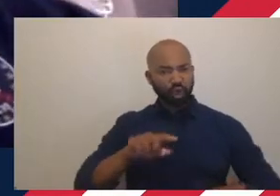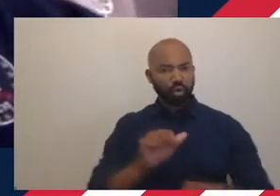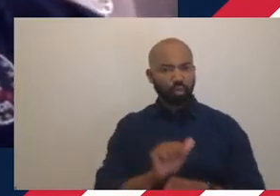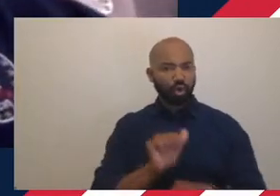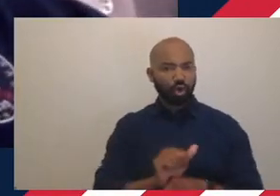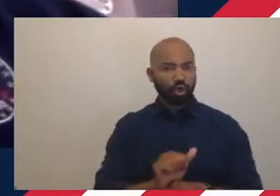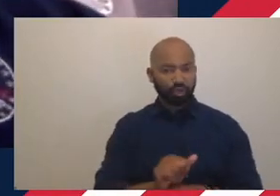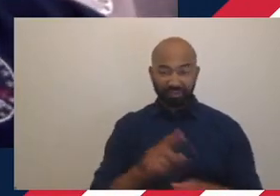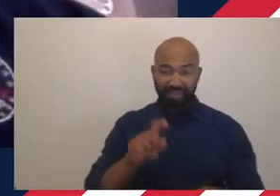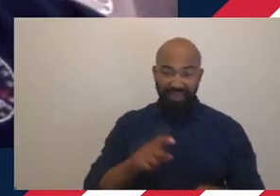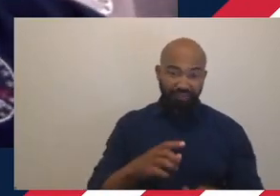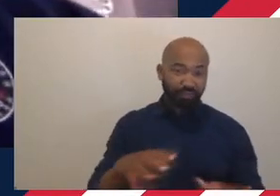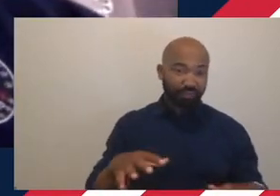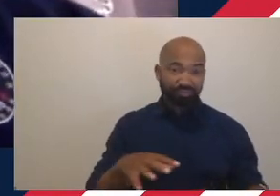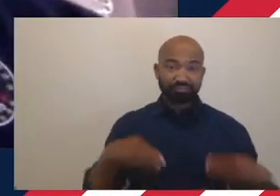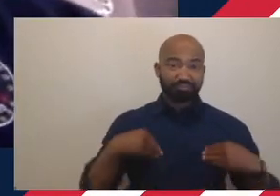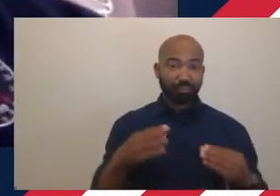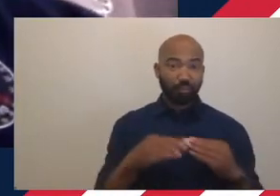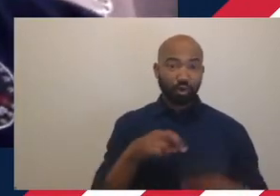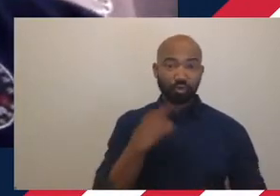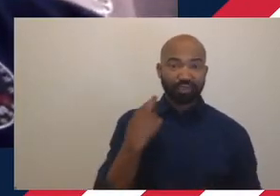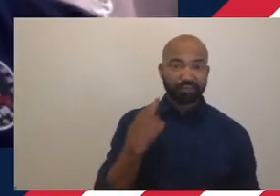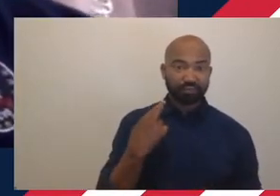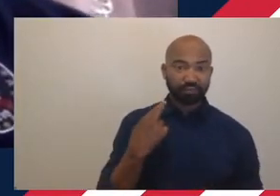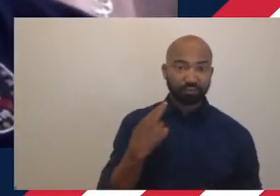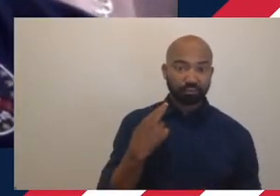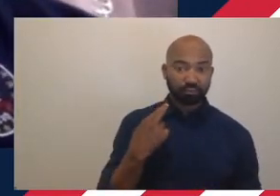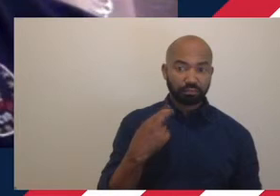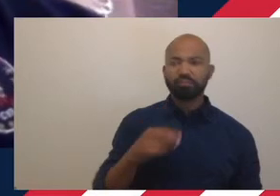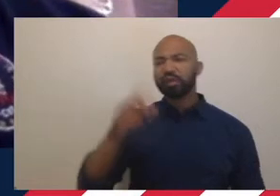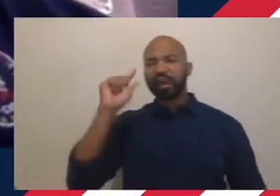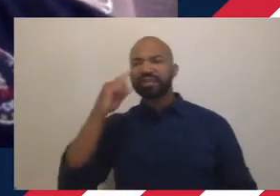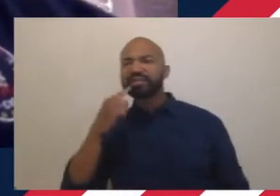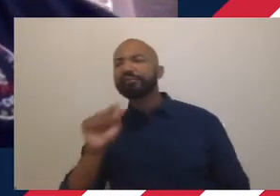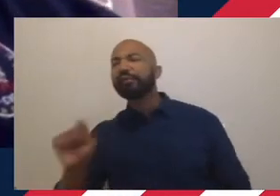government told everyone else to stay home because it was too dangerous.